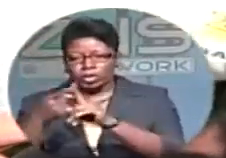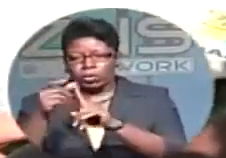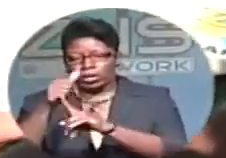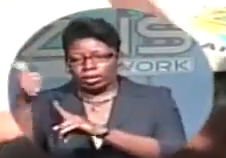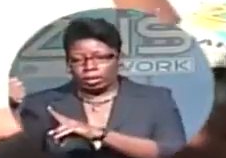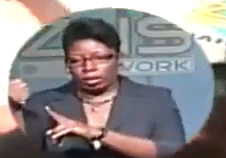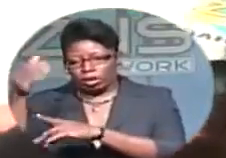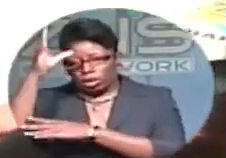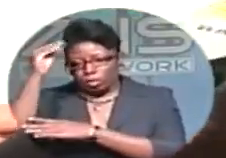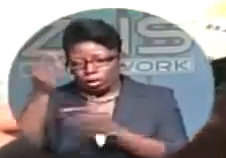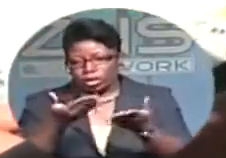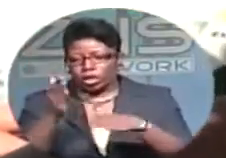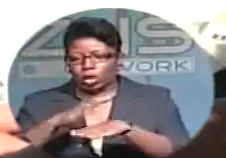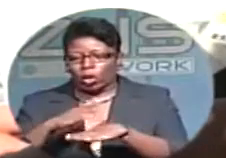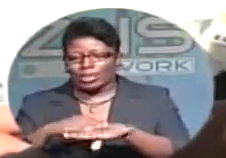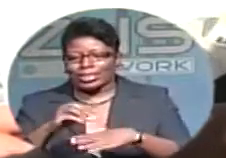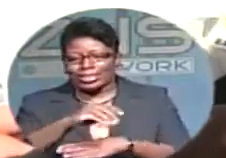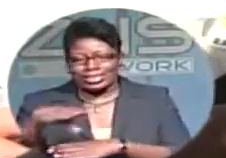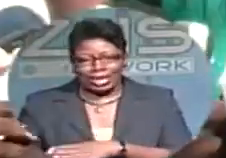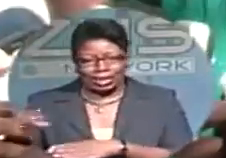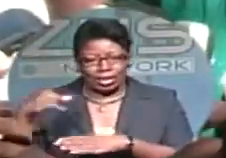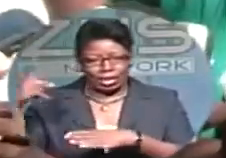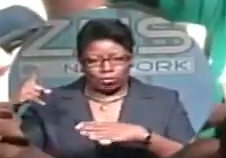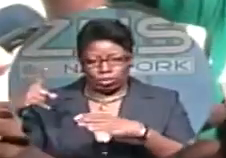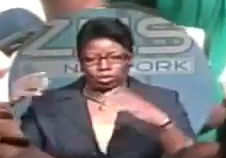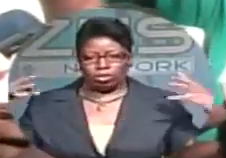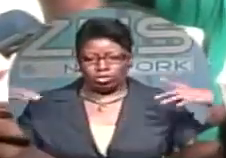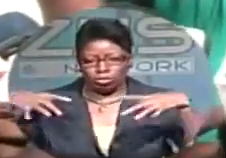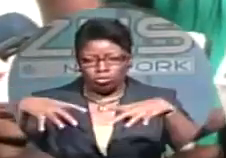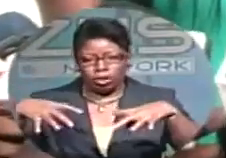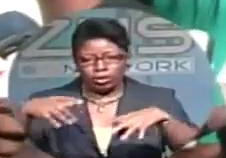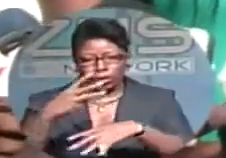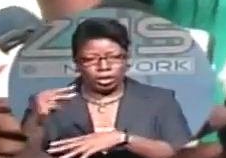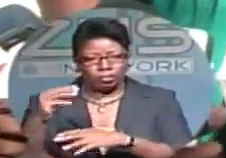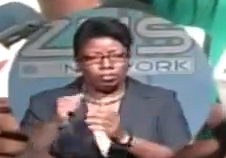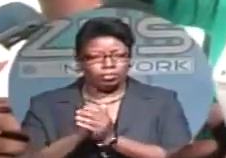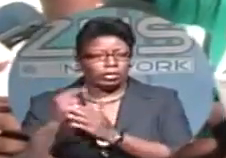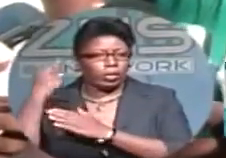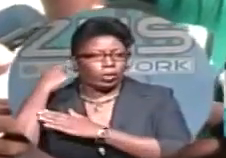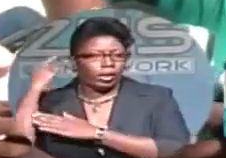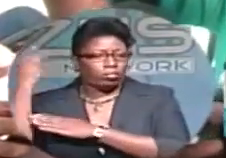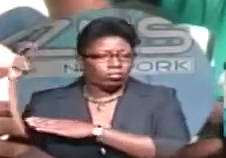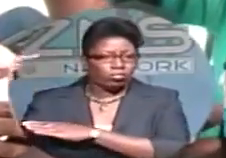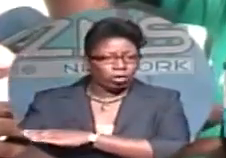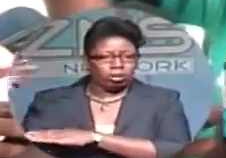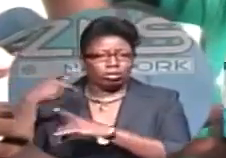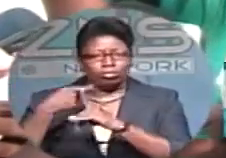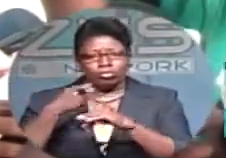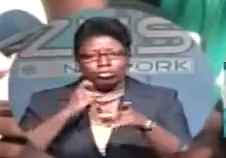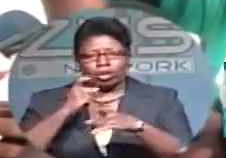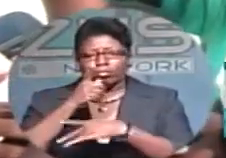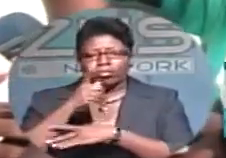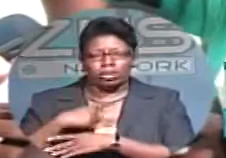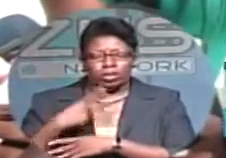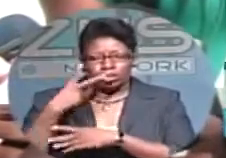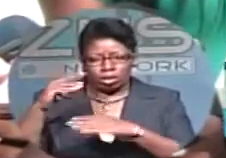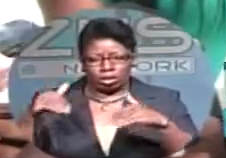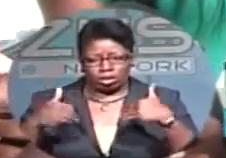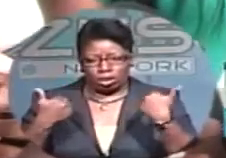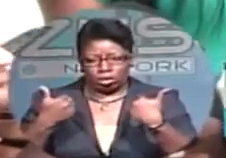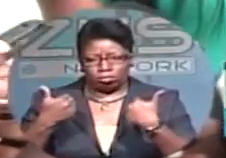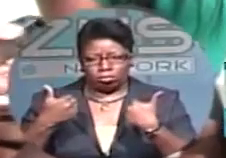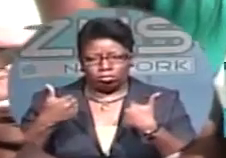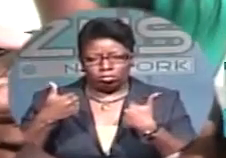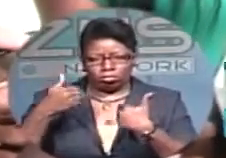shore. And then all the crowds start coming around him. And we heard a bunch of hollering from some women. So we ran across and we saw the young man laying down on the